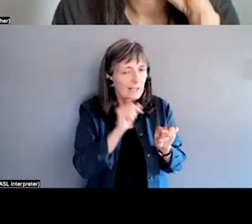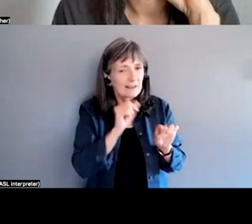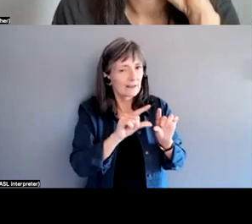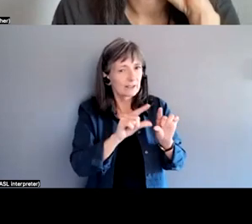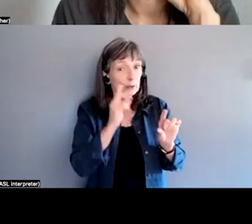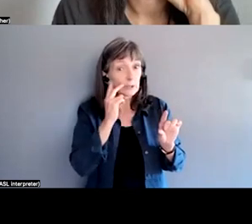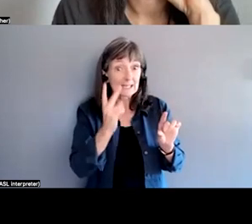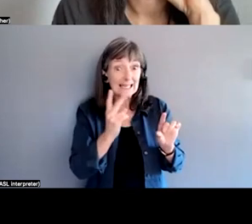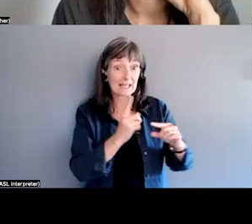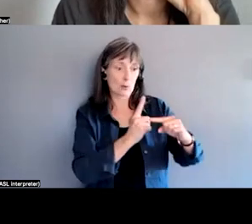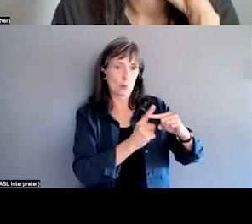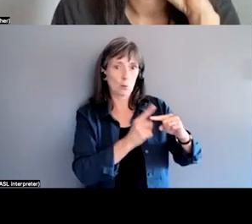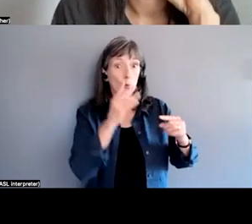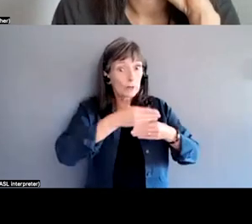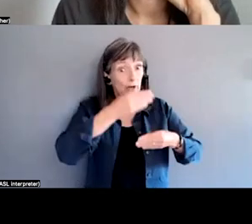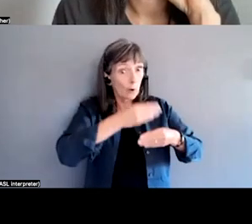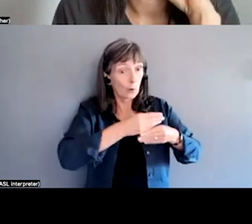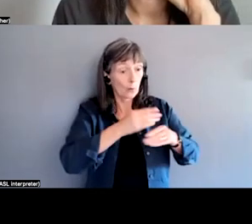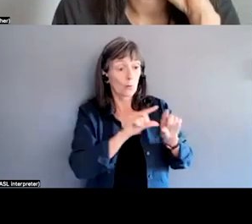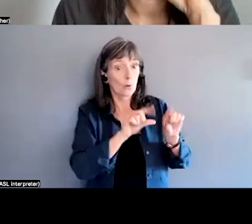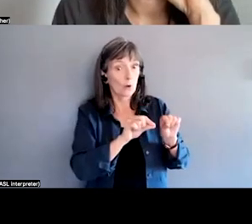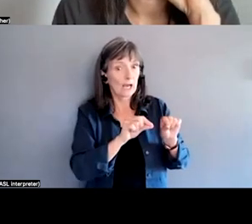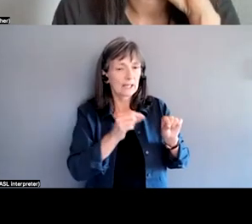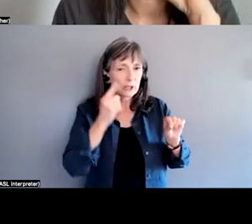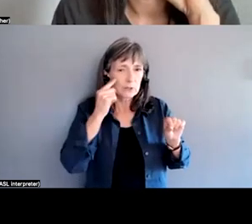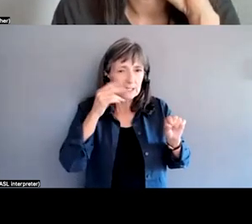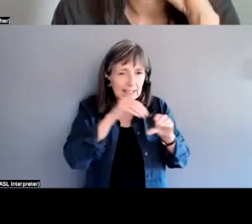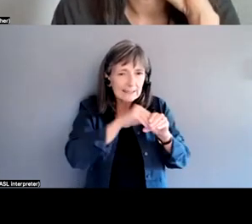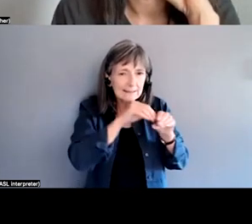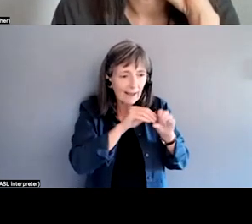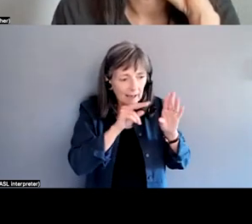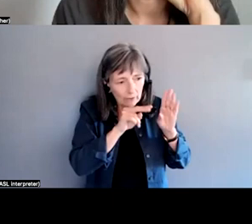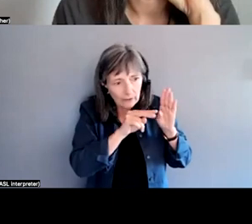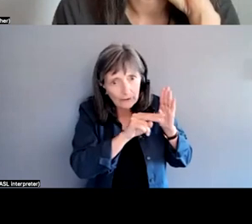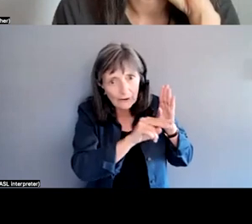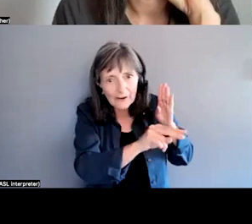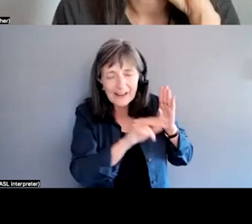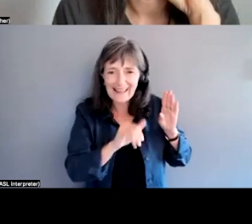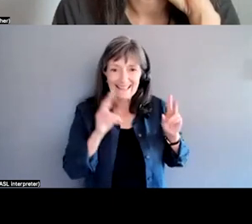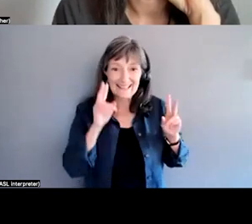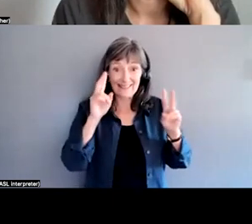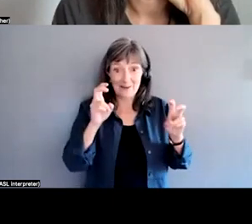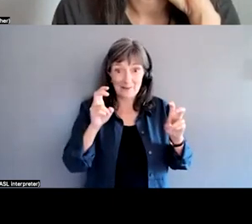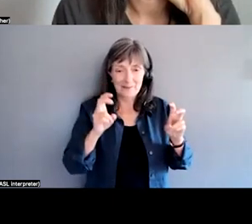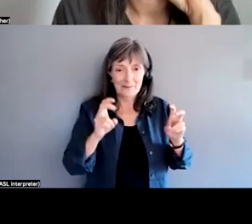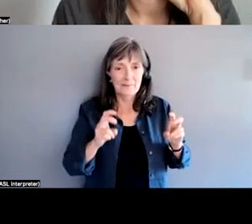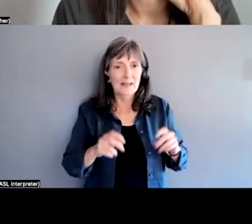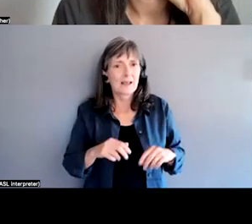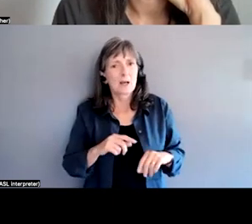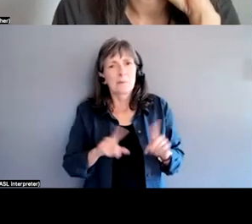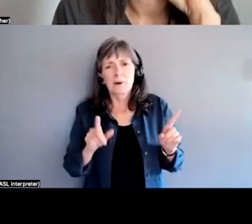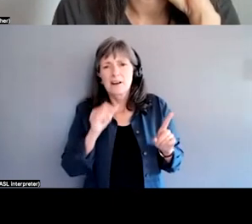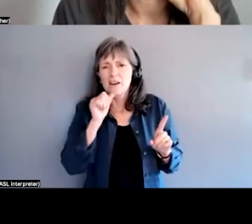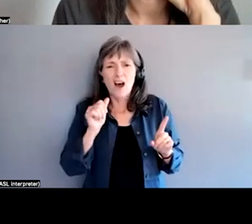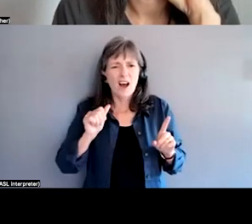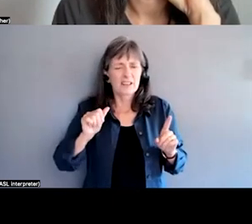start to see a scene and you start to see an interior. But it's not a whole bunch of things